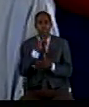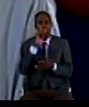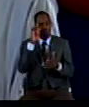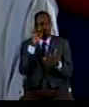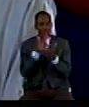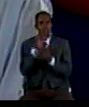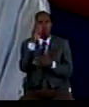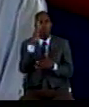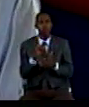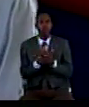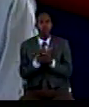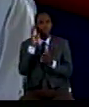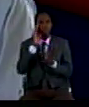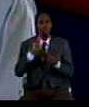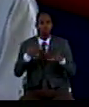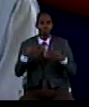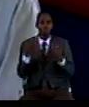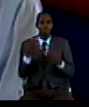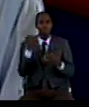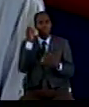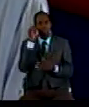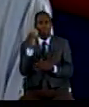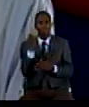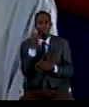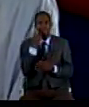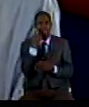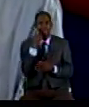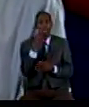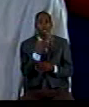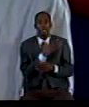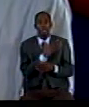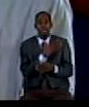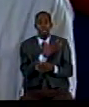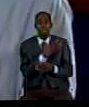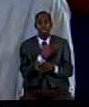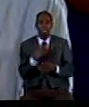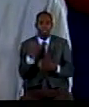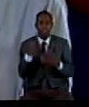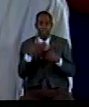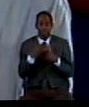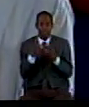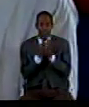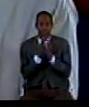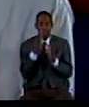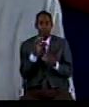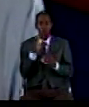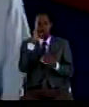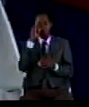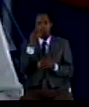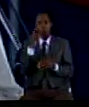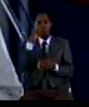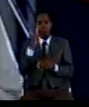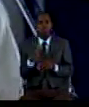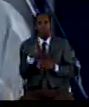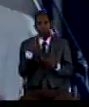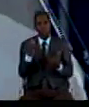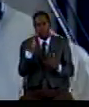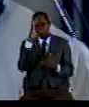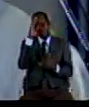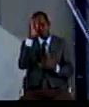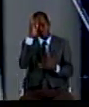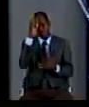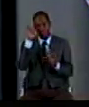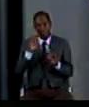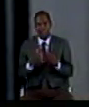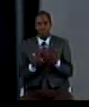eyes. And after the prayer of the man of God, Baba can easily see. So now I will test him with what